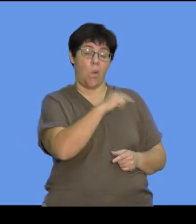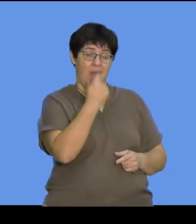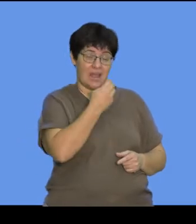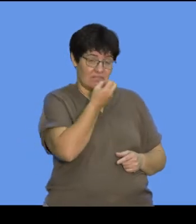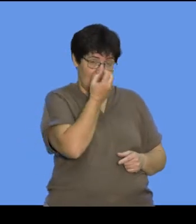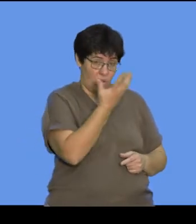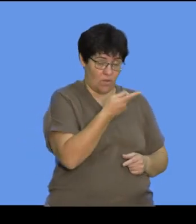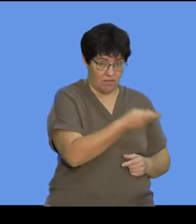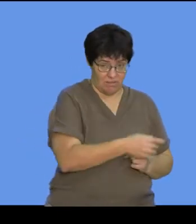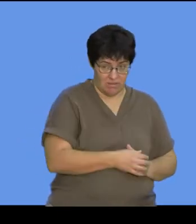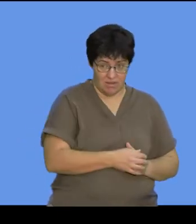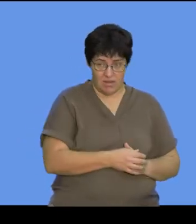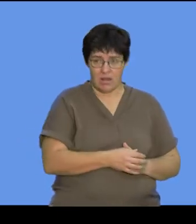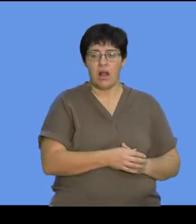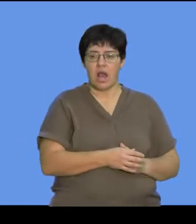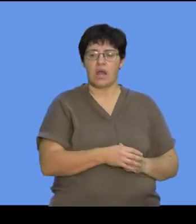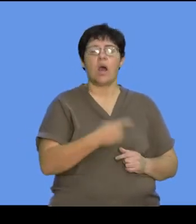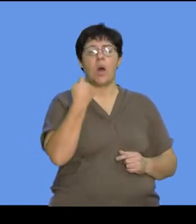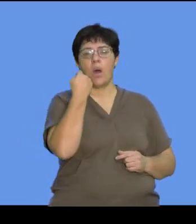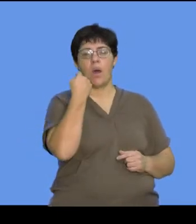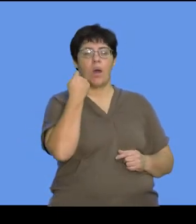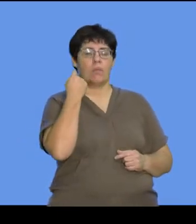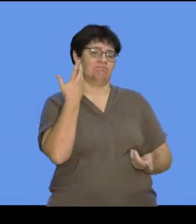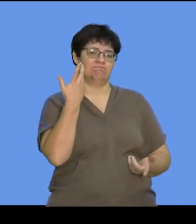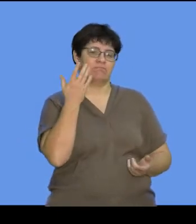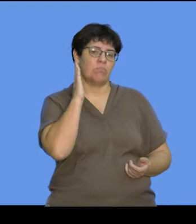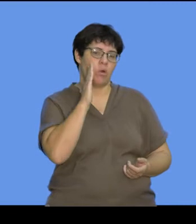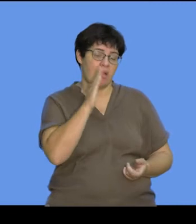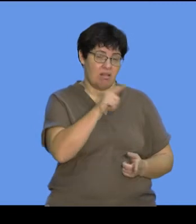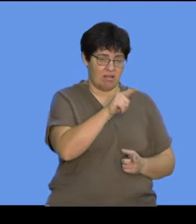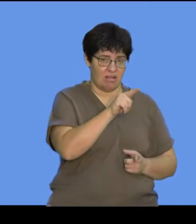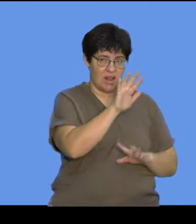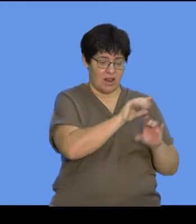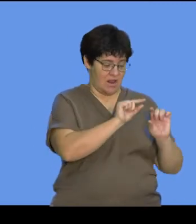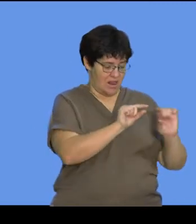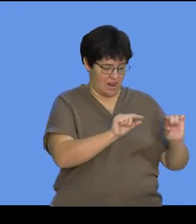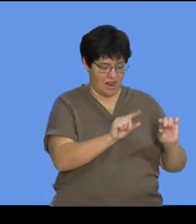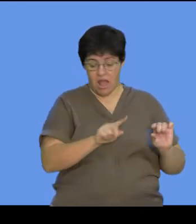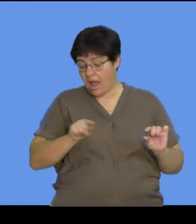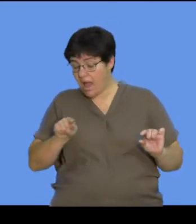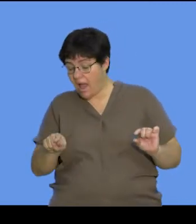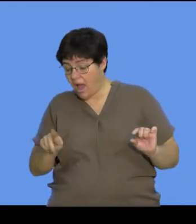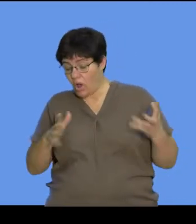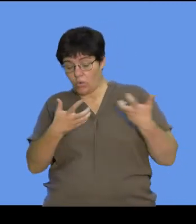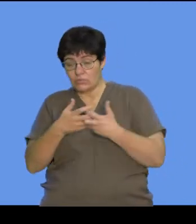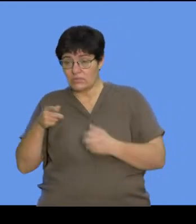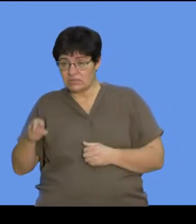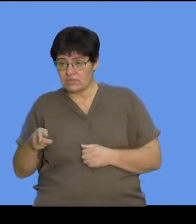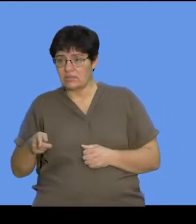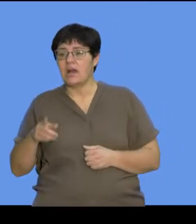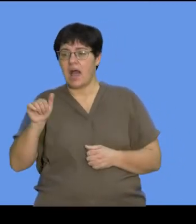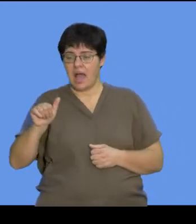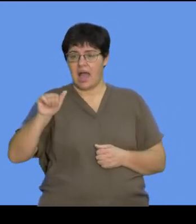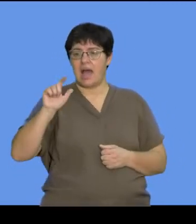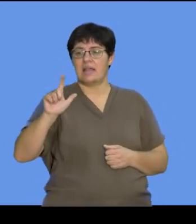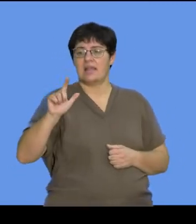this case, it's indicated by this purple region, and on a corresponding chromosome,